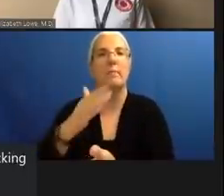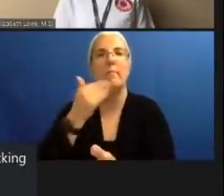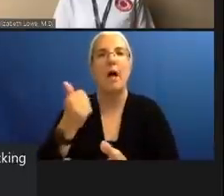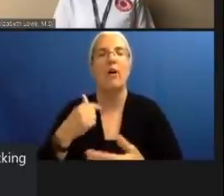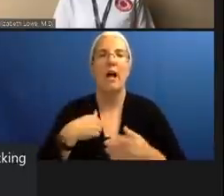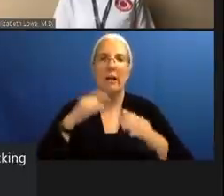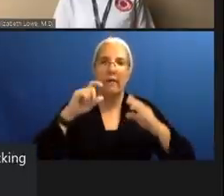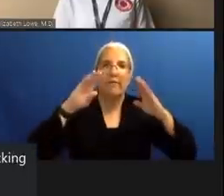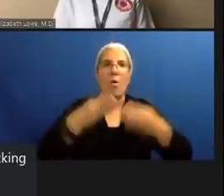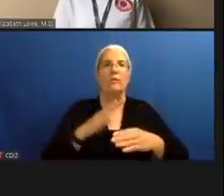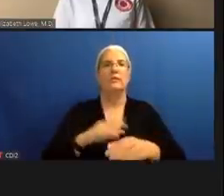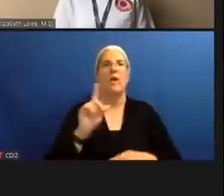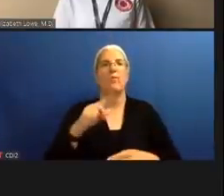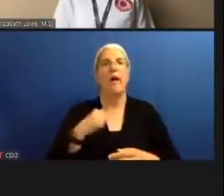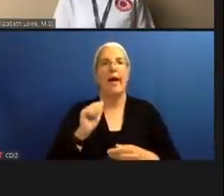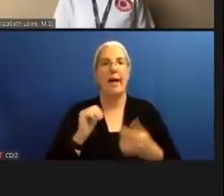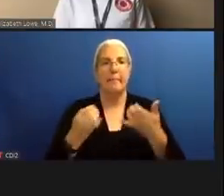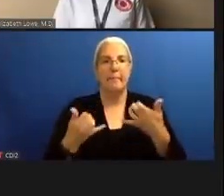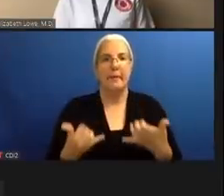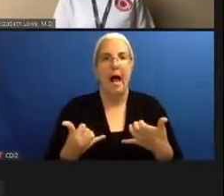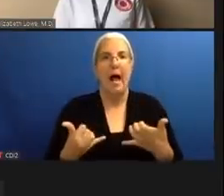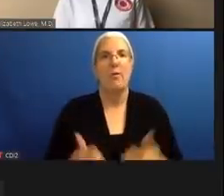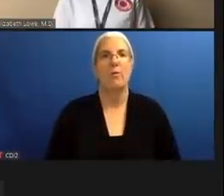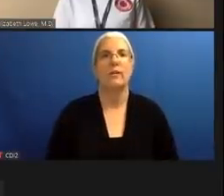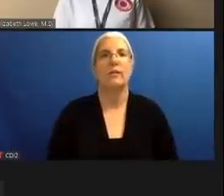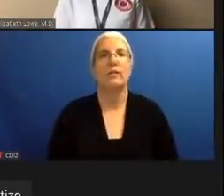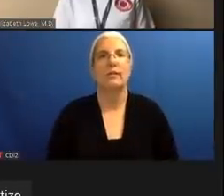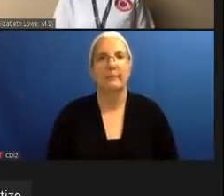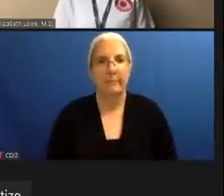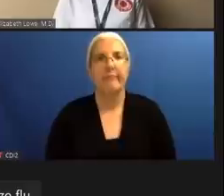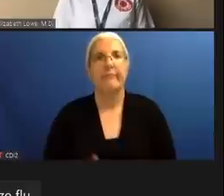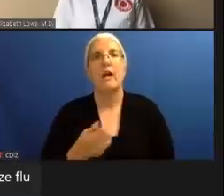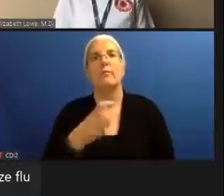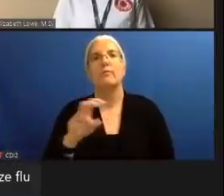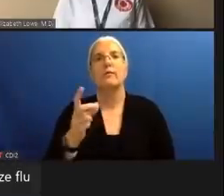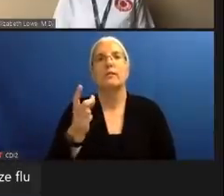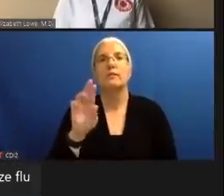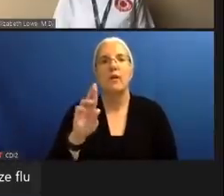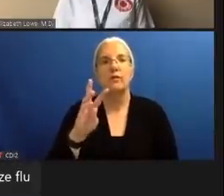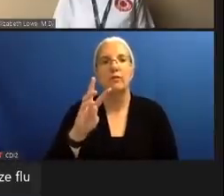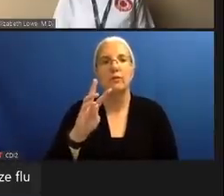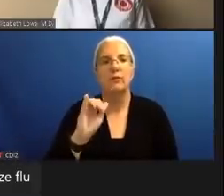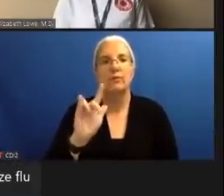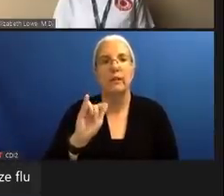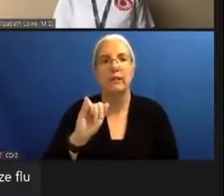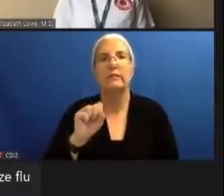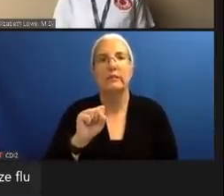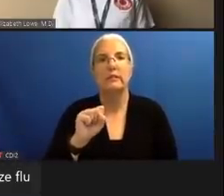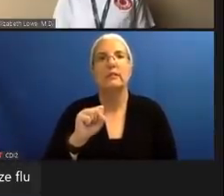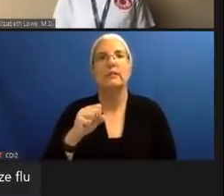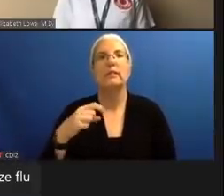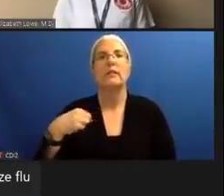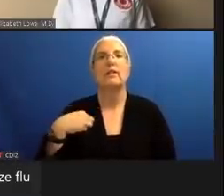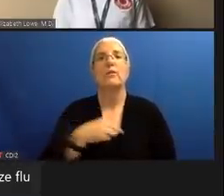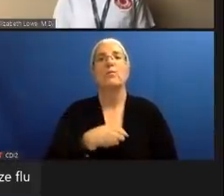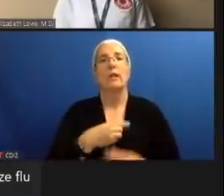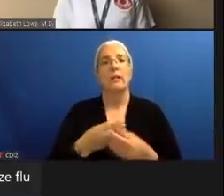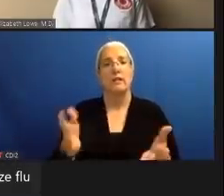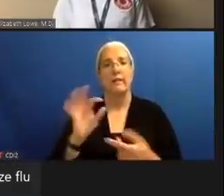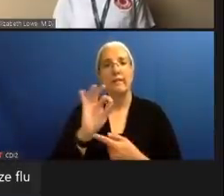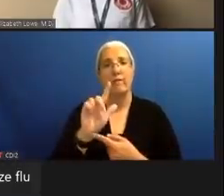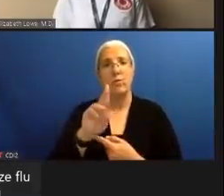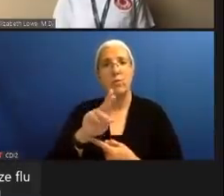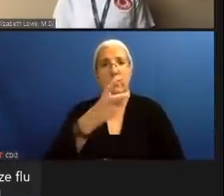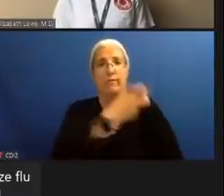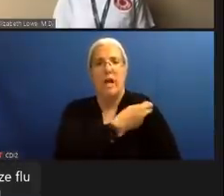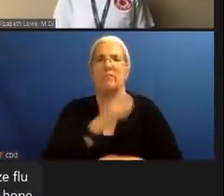we prioritize flu vaccine every year. We have free flu clinics. I hope that this